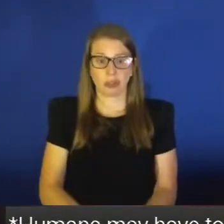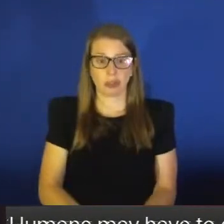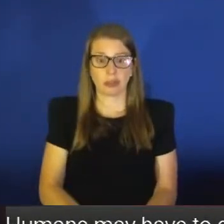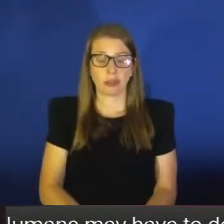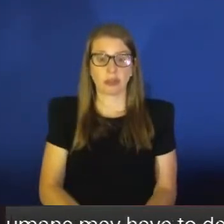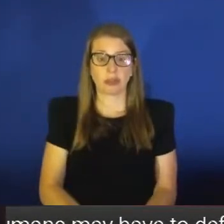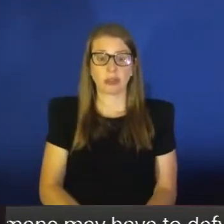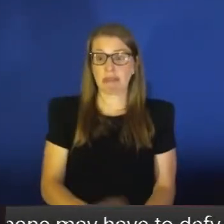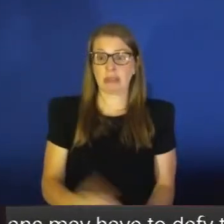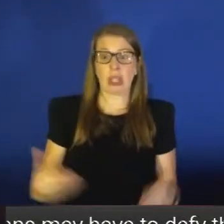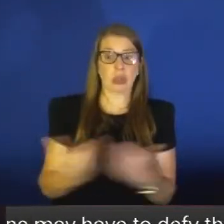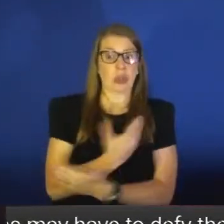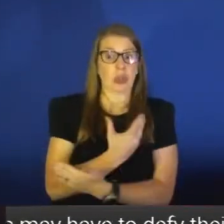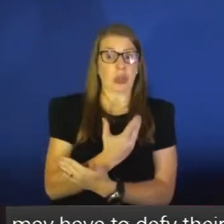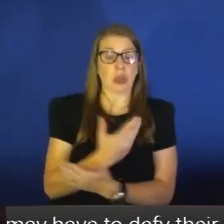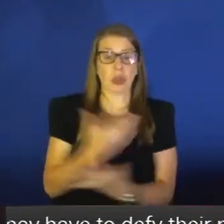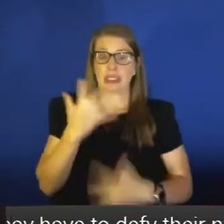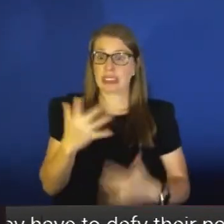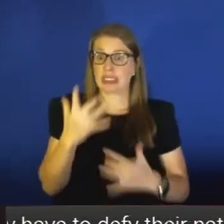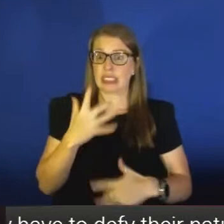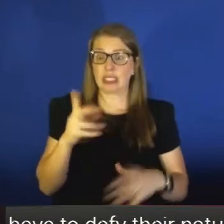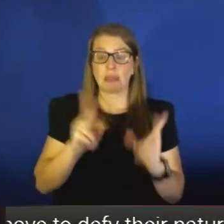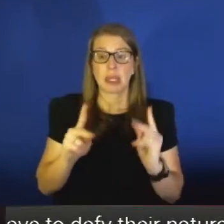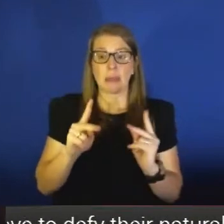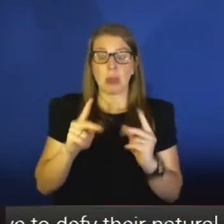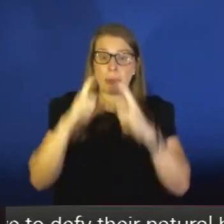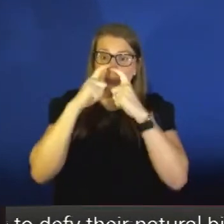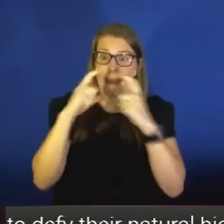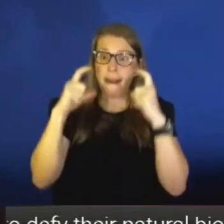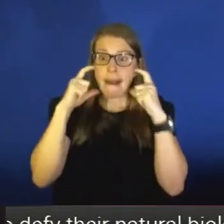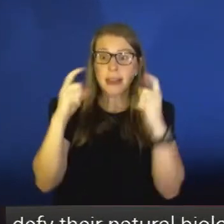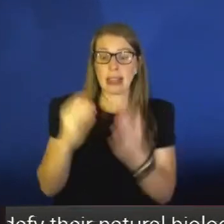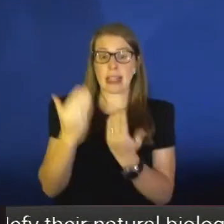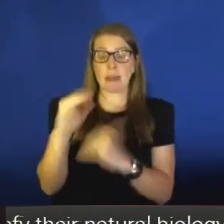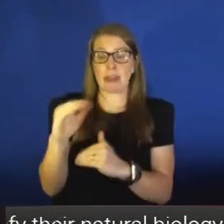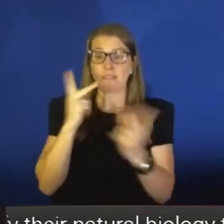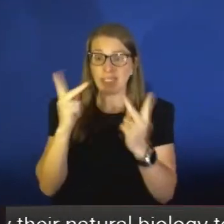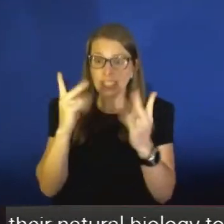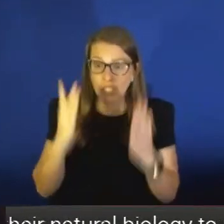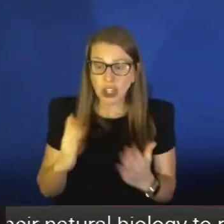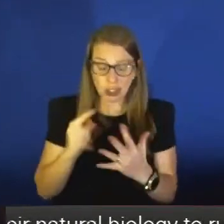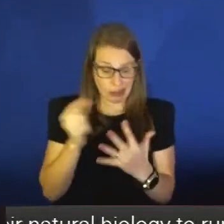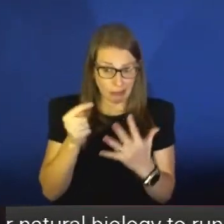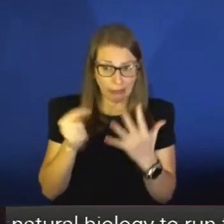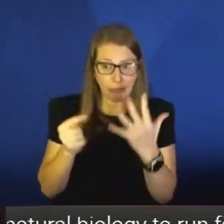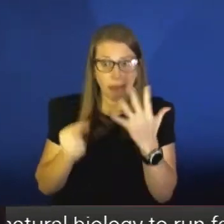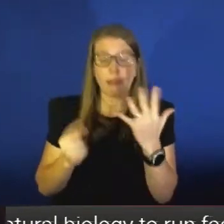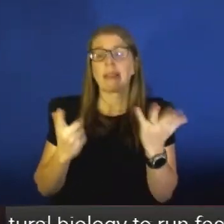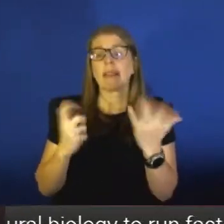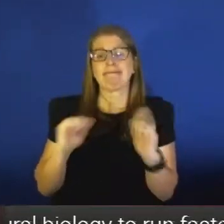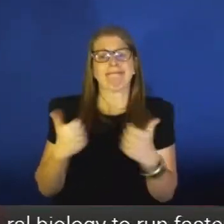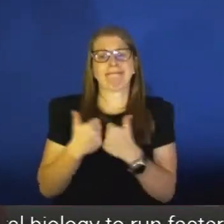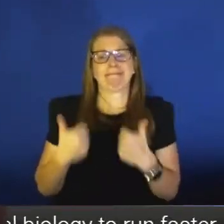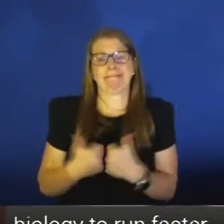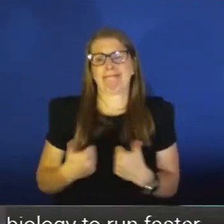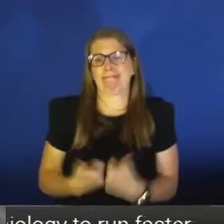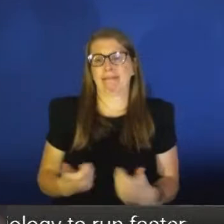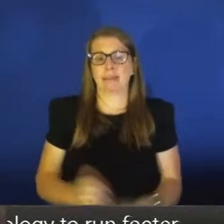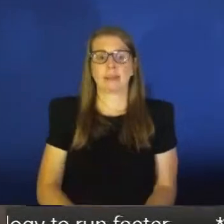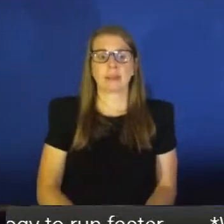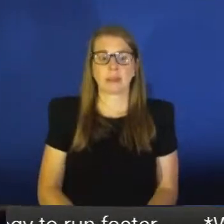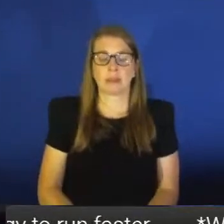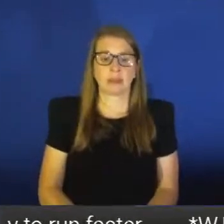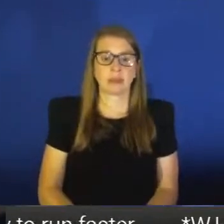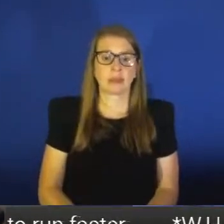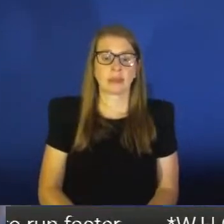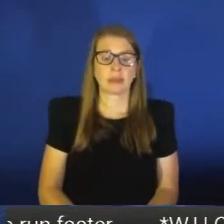disease and people were masking and there were more limited visitors and so many things around us that presented challenges. And yet with the